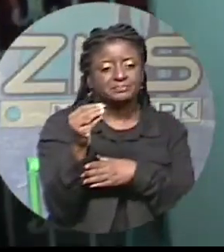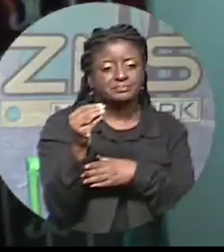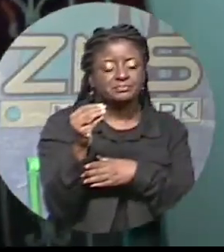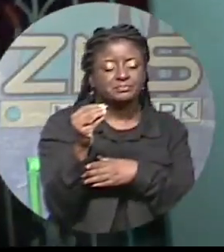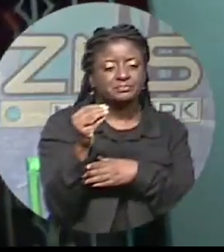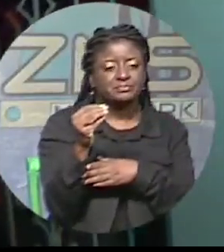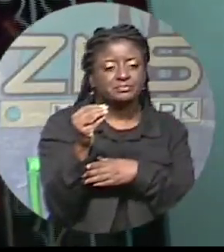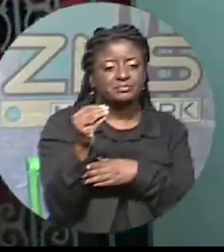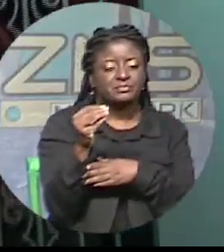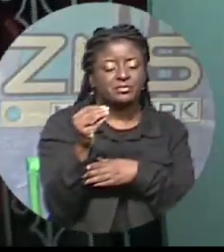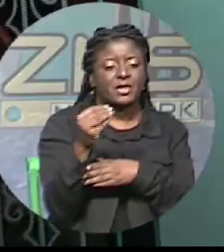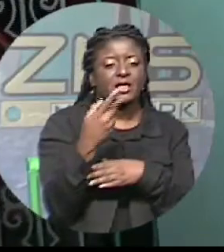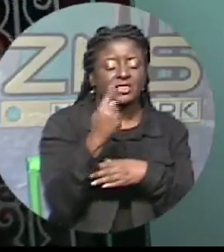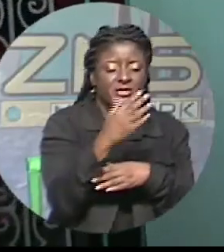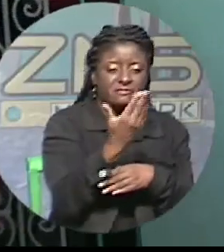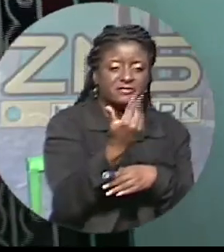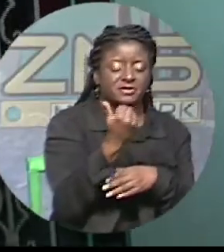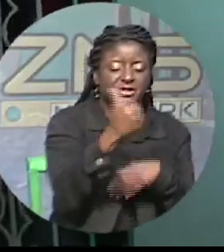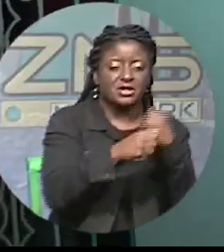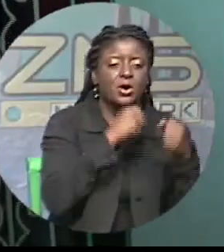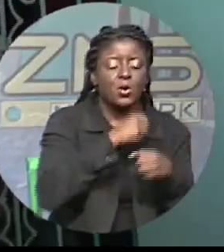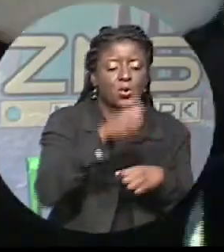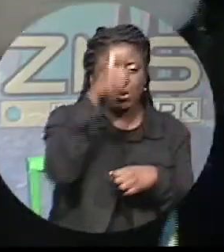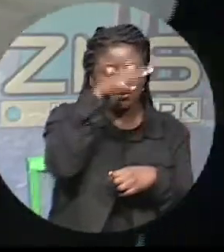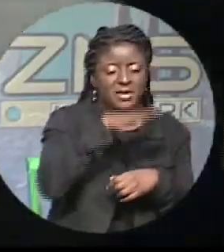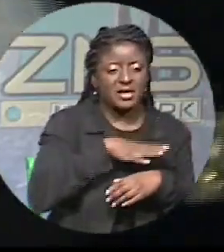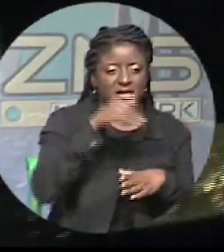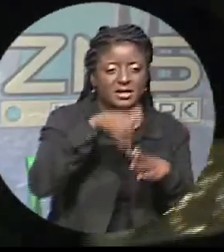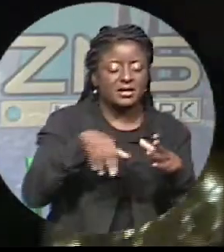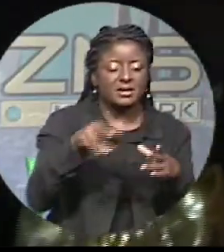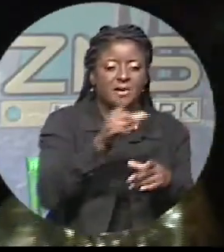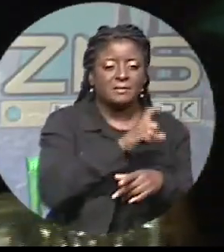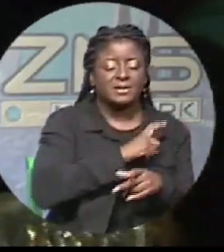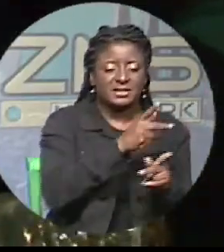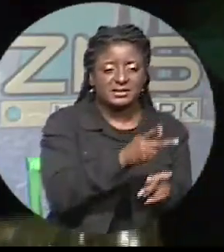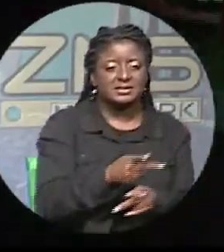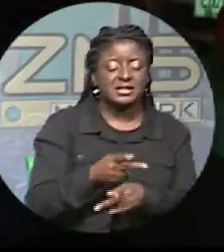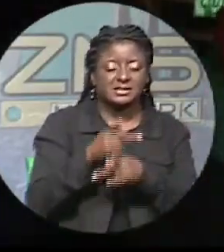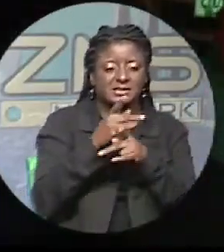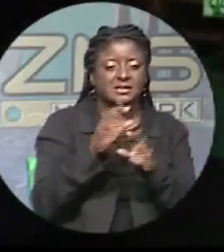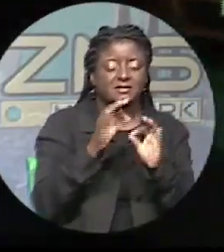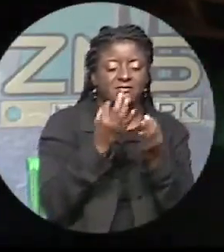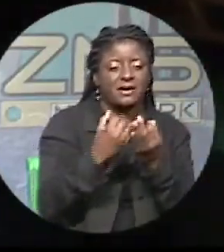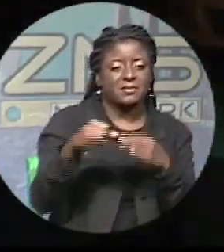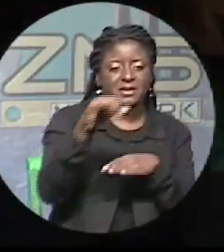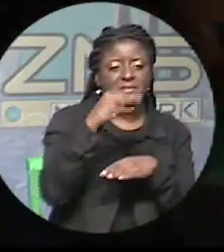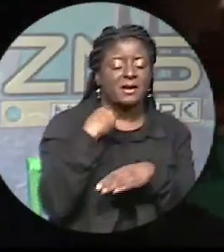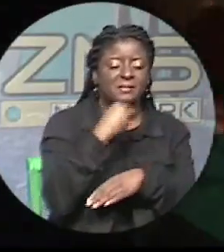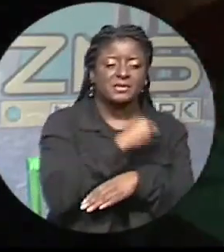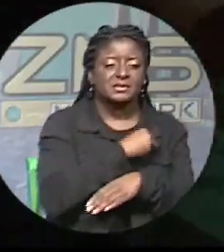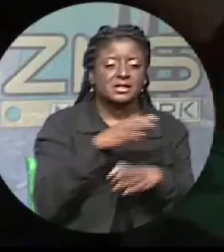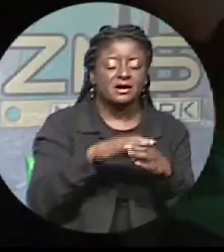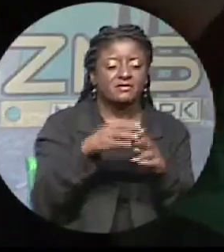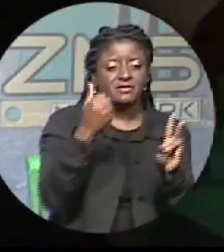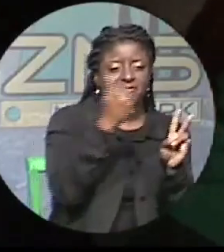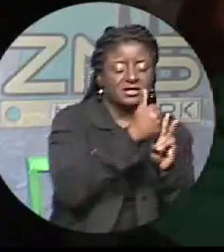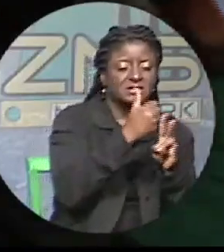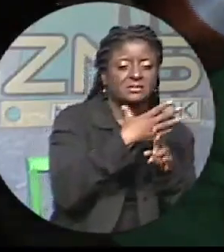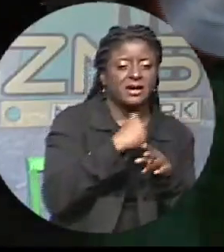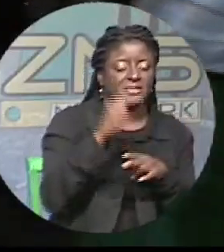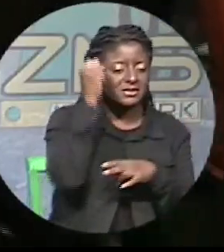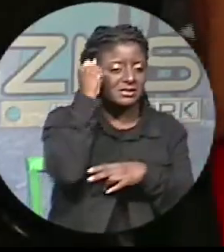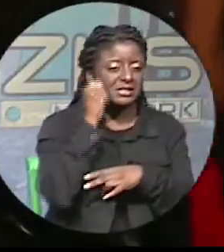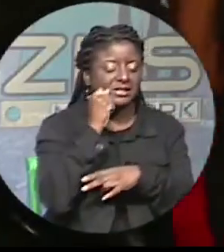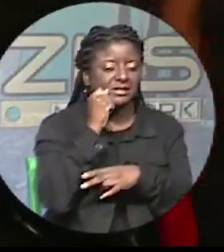police reports, the 15-year-old male is in police custody. Family members of the victim and the juvenile were very emotional in the